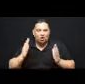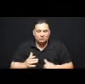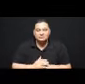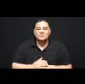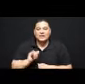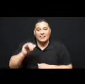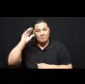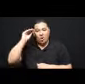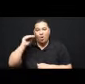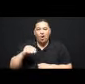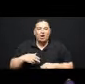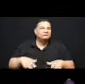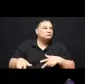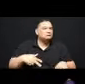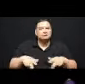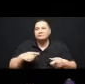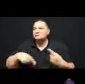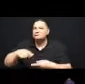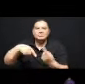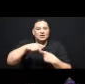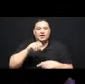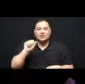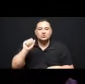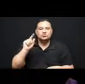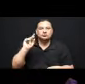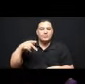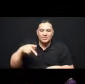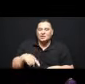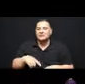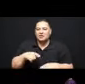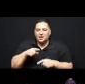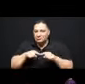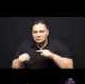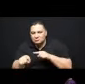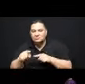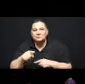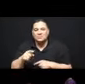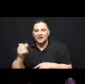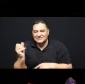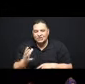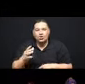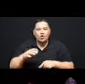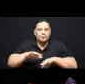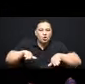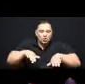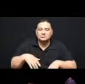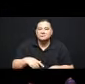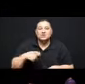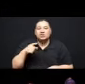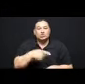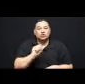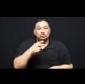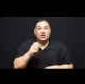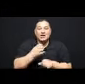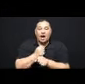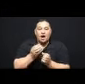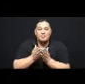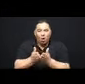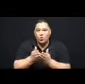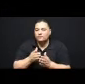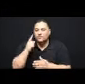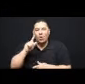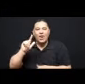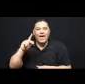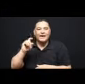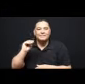into casino pools. She got a boat to cruise Lake Mead. The boy had holes in his shoes, tried to